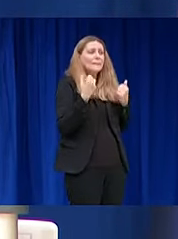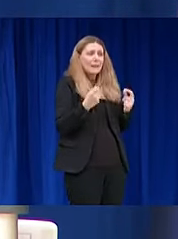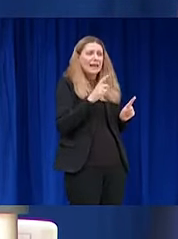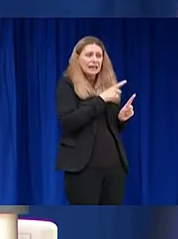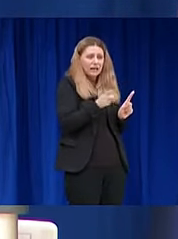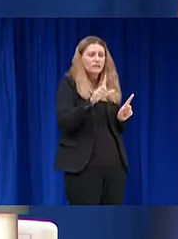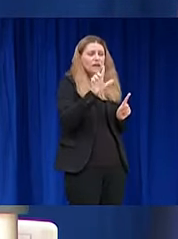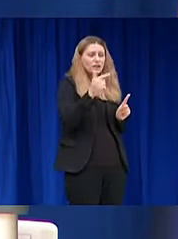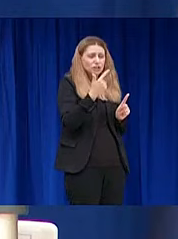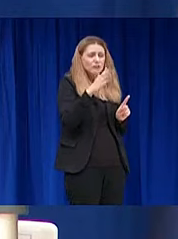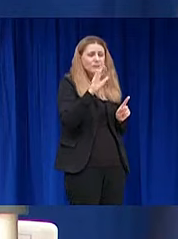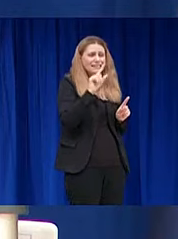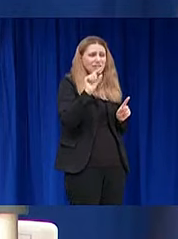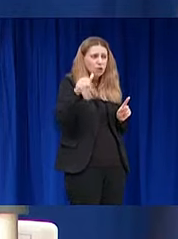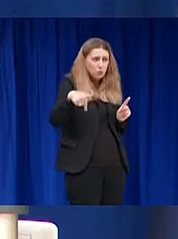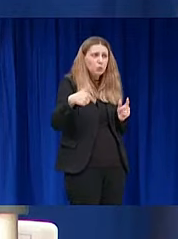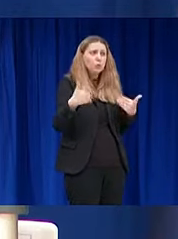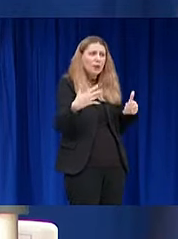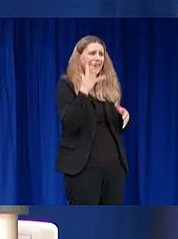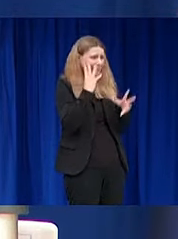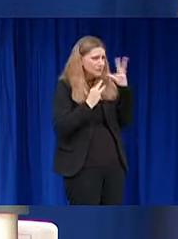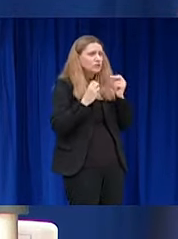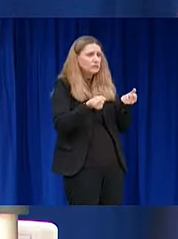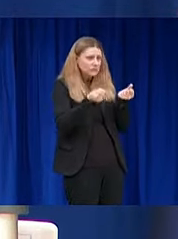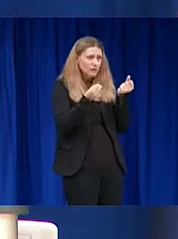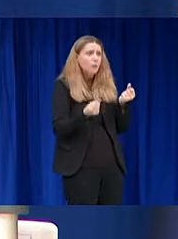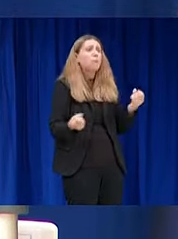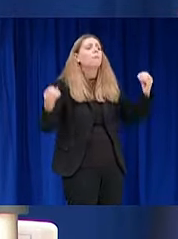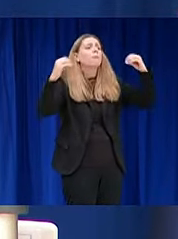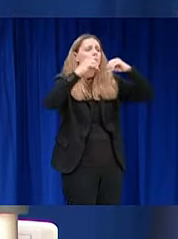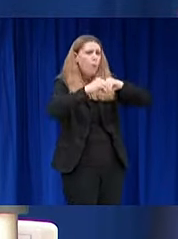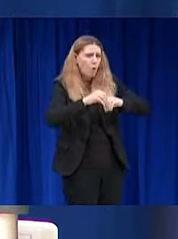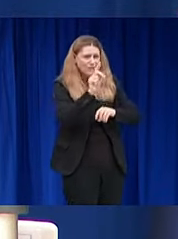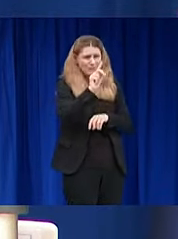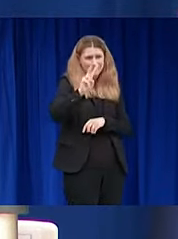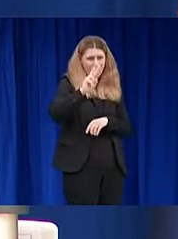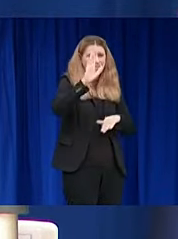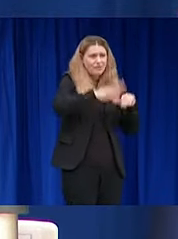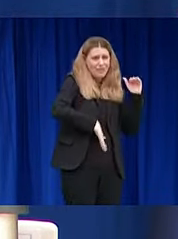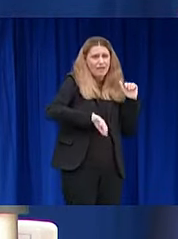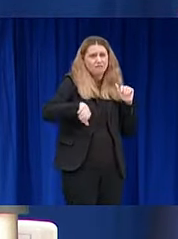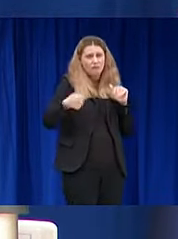at rates that sometimes exceed those of heterosexual individuals.